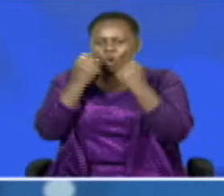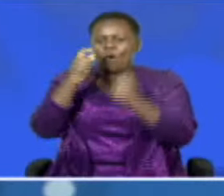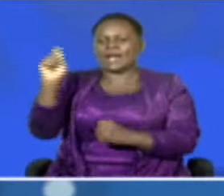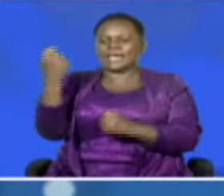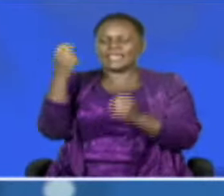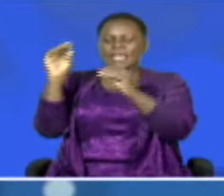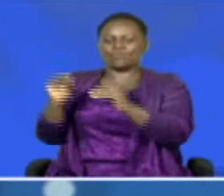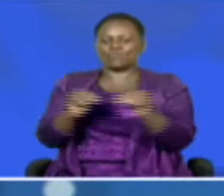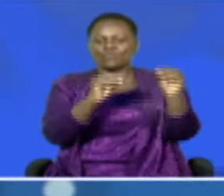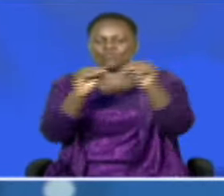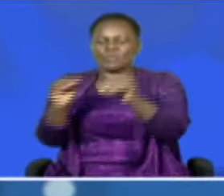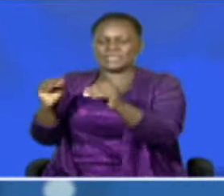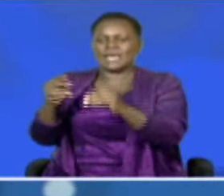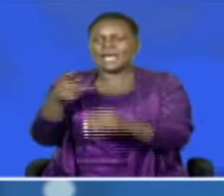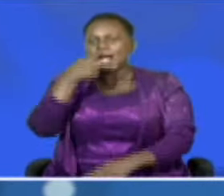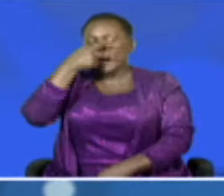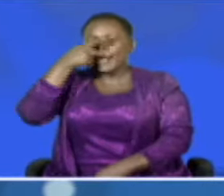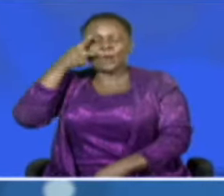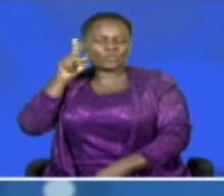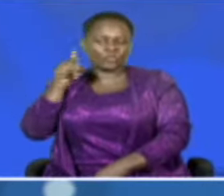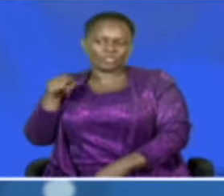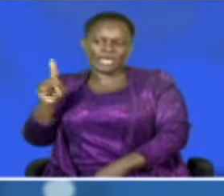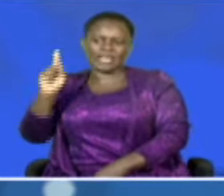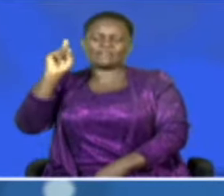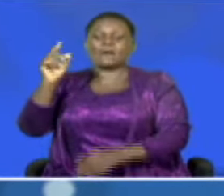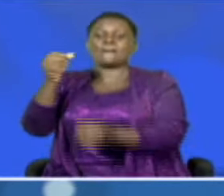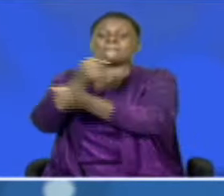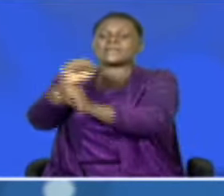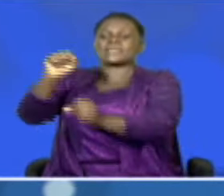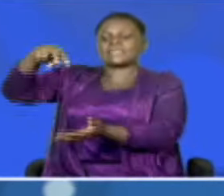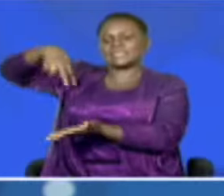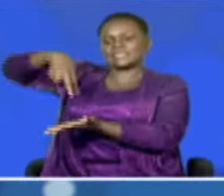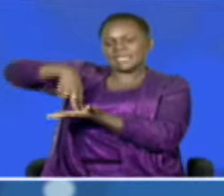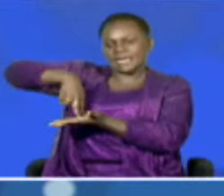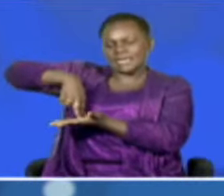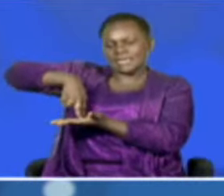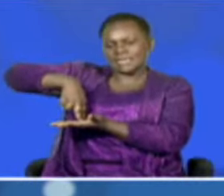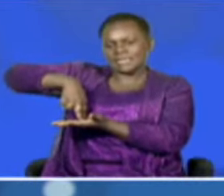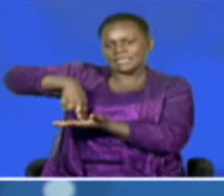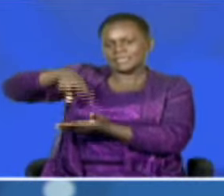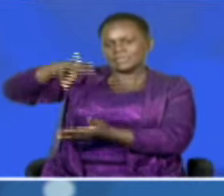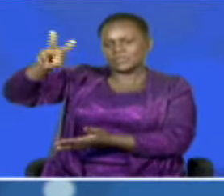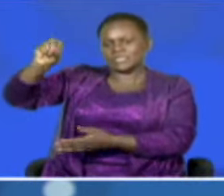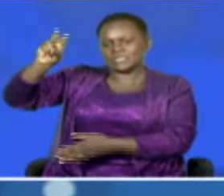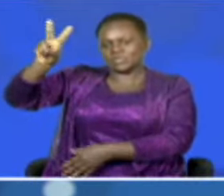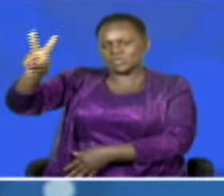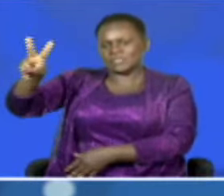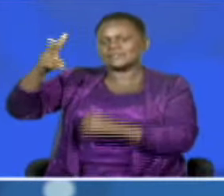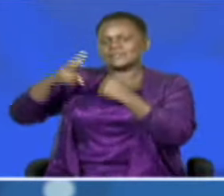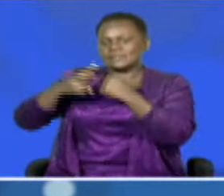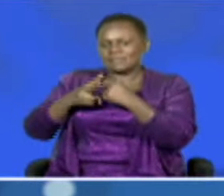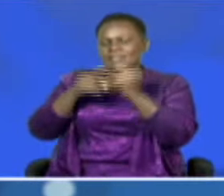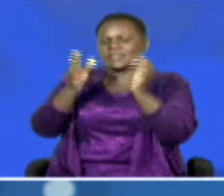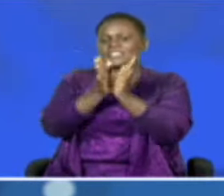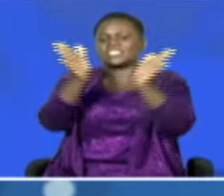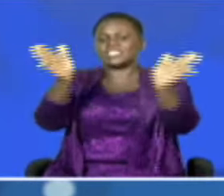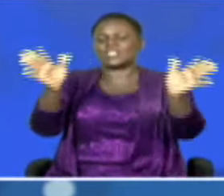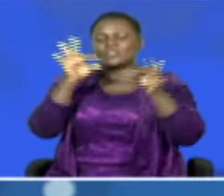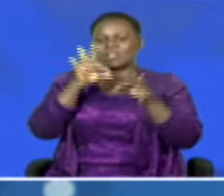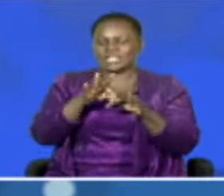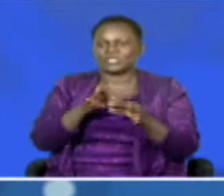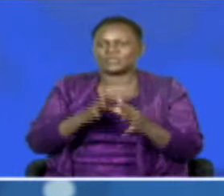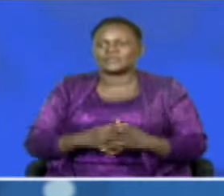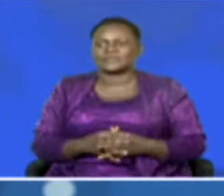movement that will front Kalonzo Musyoka as their presidential candidate in the 2027 general election.